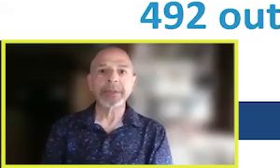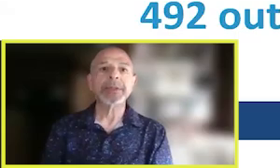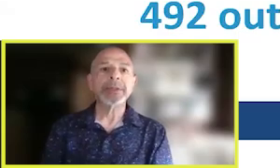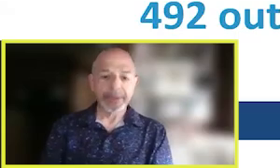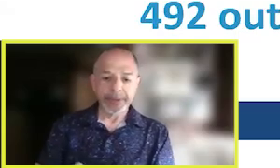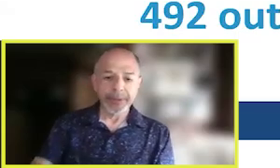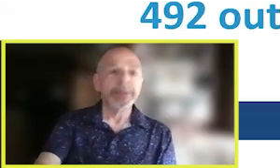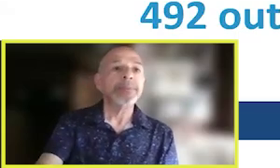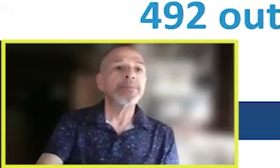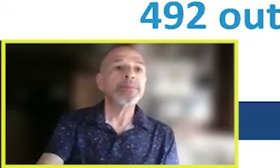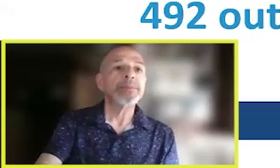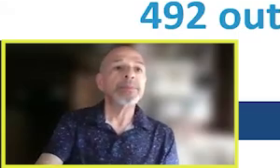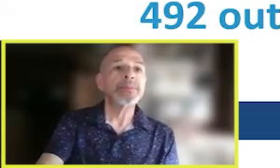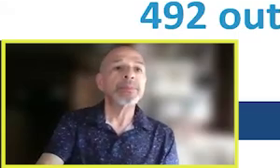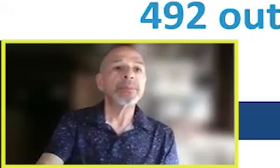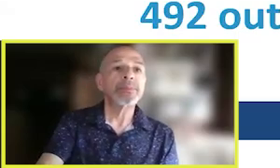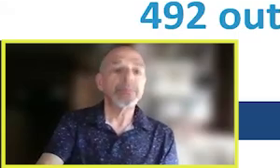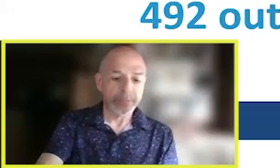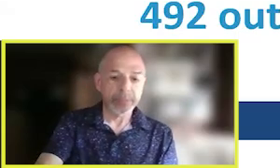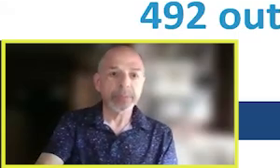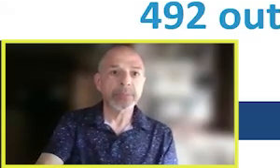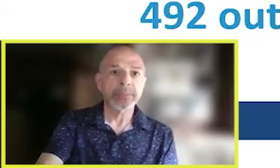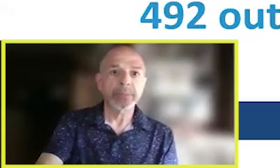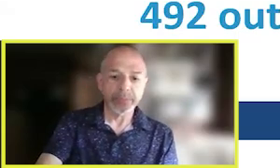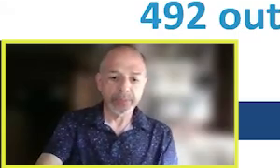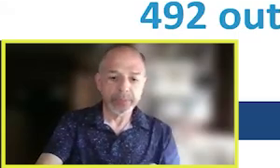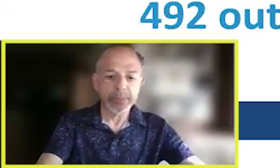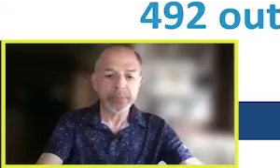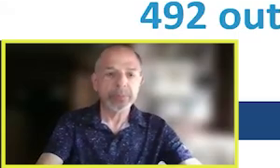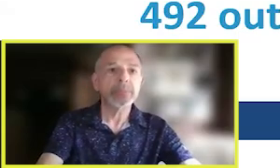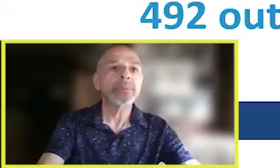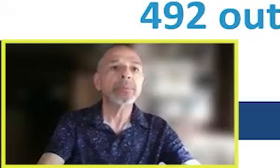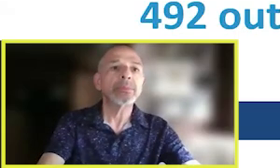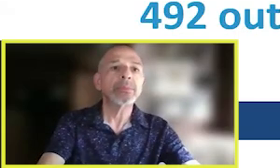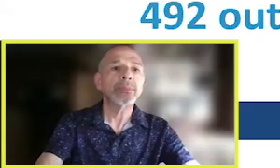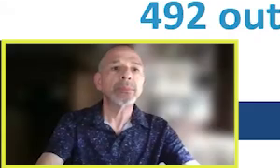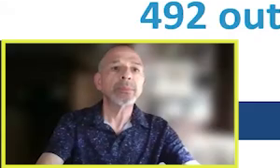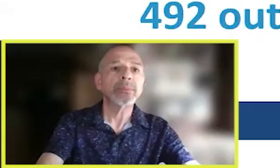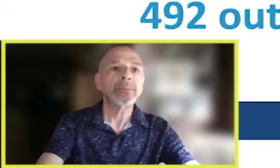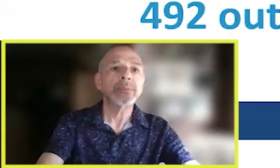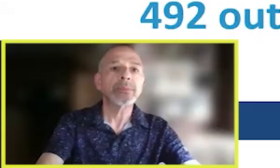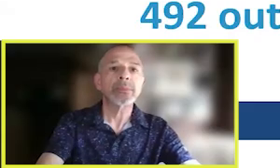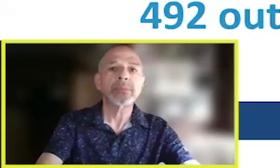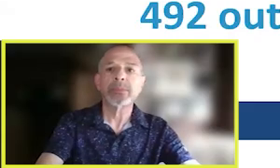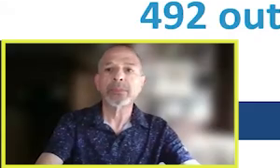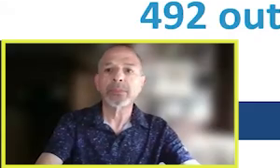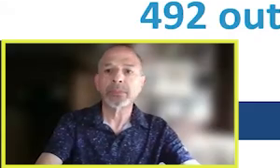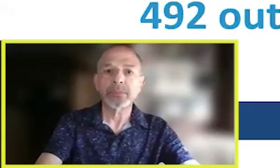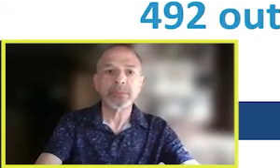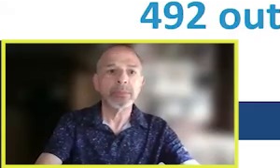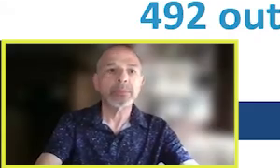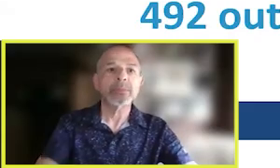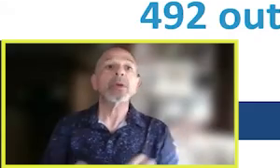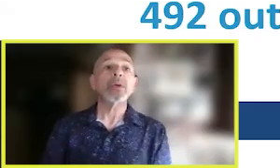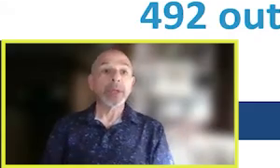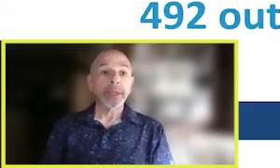So we wanted to provide an employment update, and we're very excited to tell you about this news today. We had a goal over